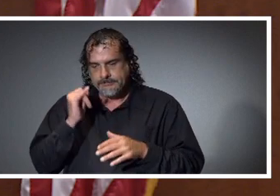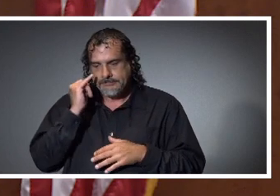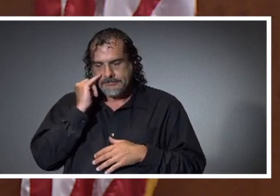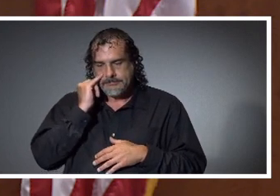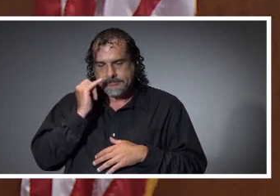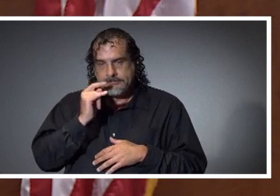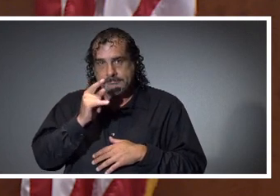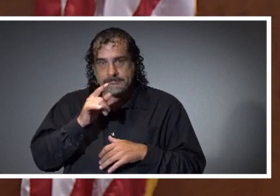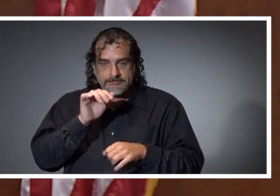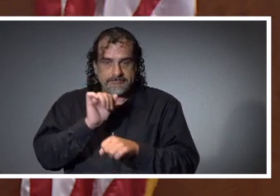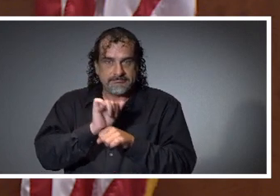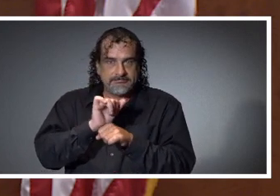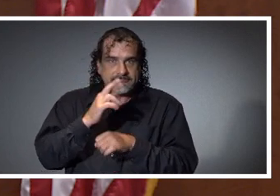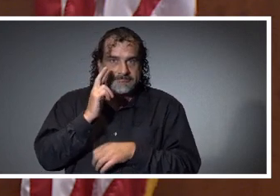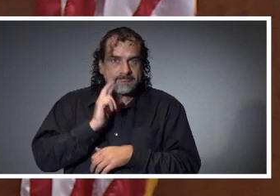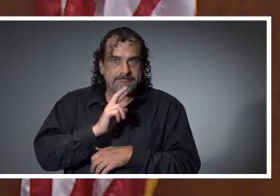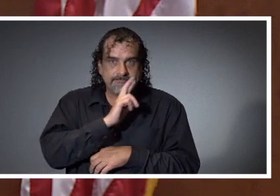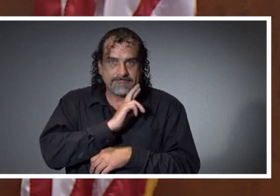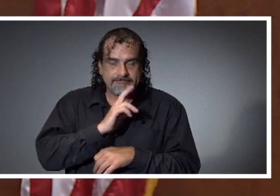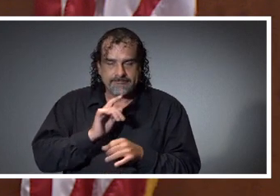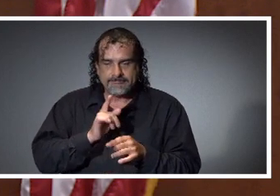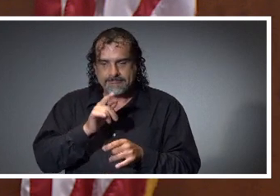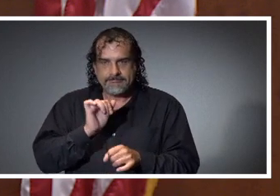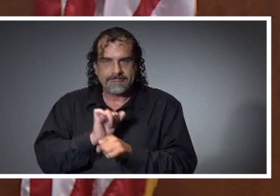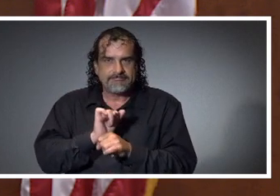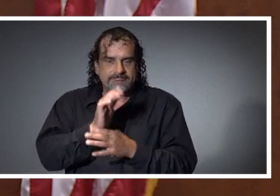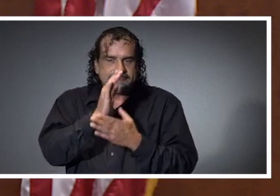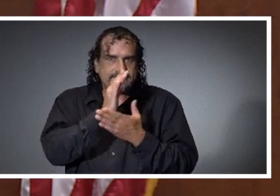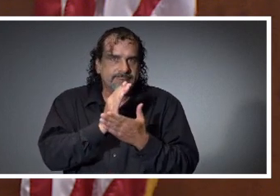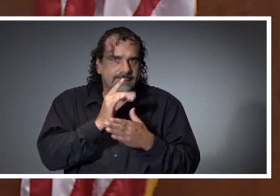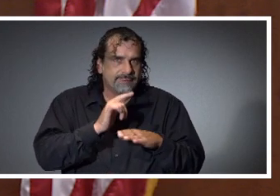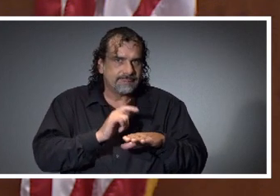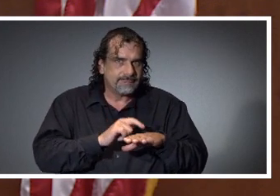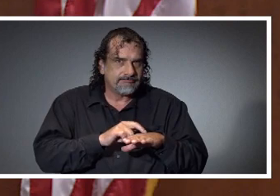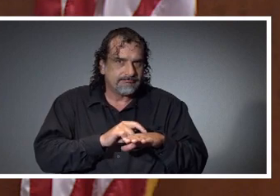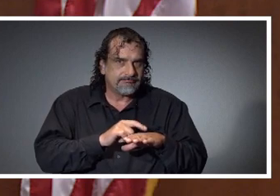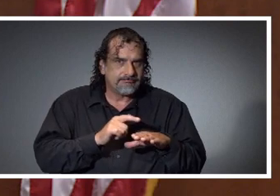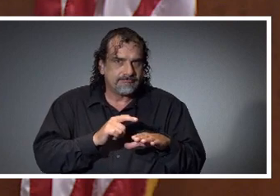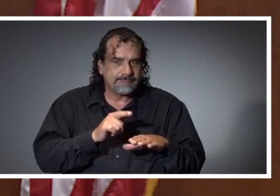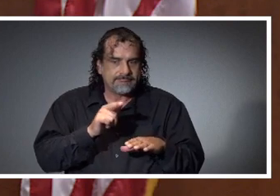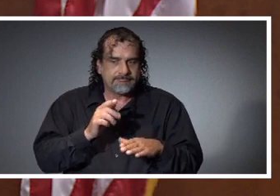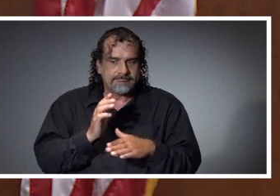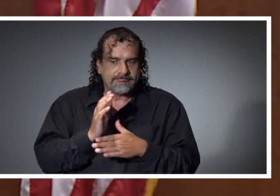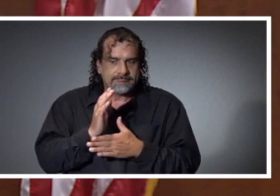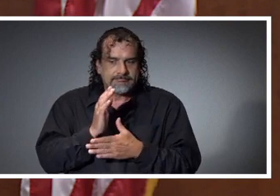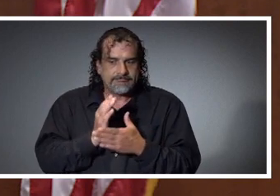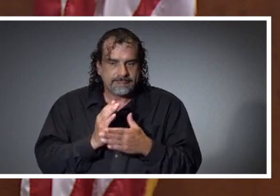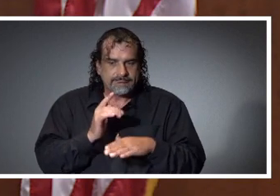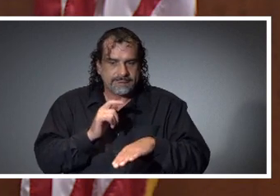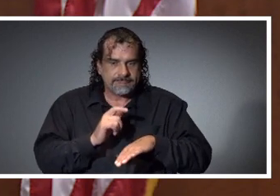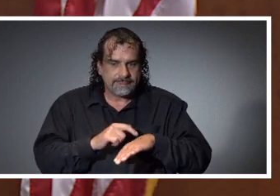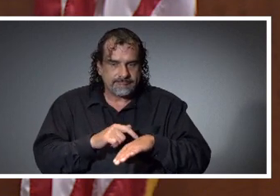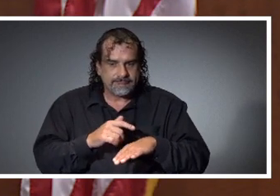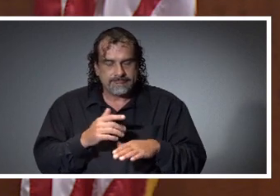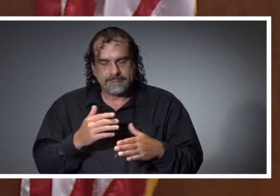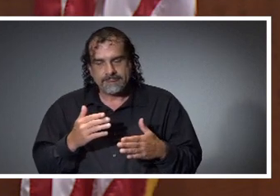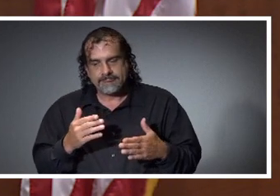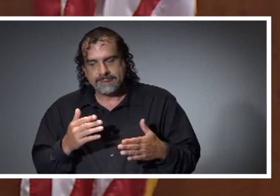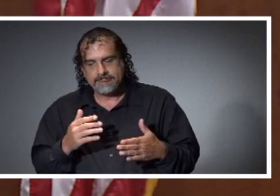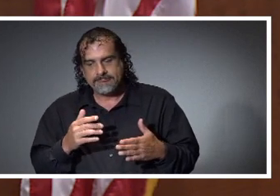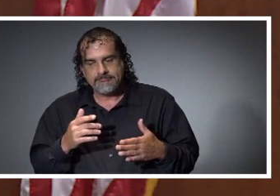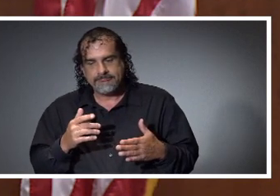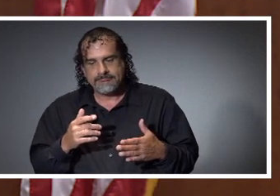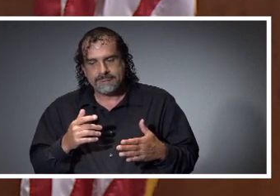a restaurant, but you're only working part-time, well, part-time is not necessarily eligible